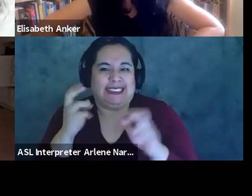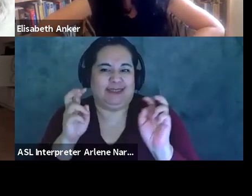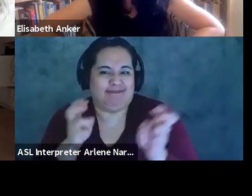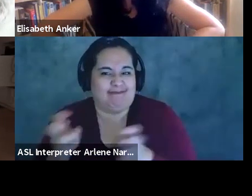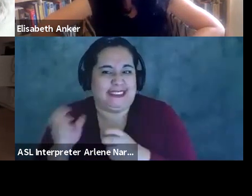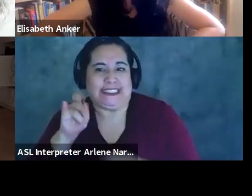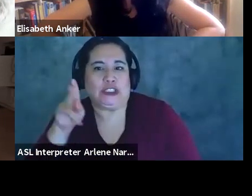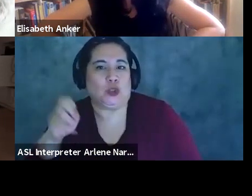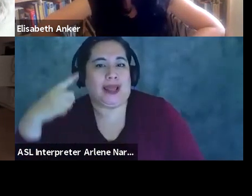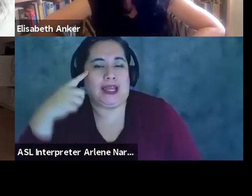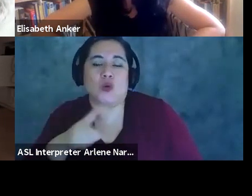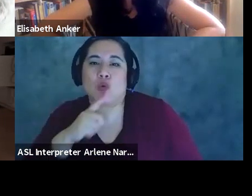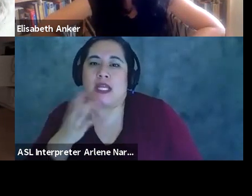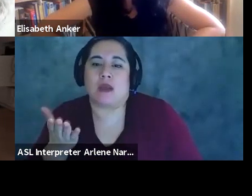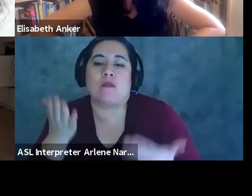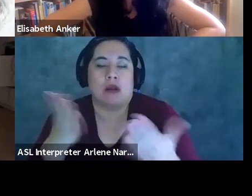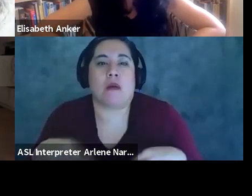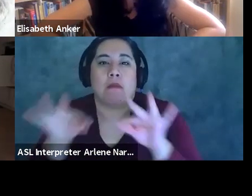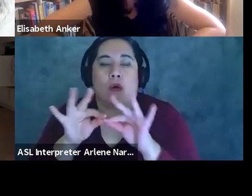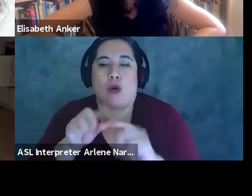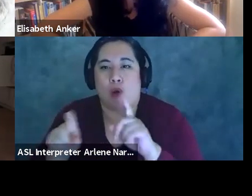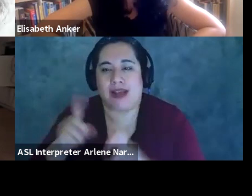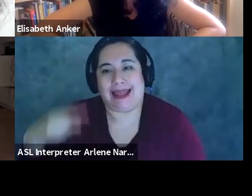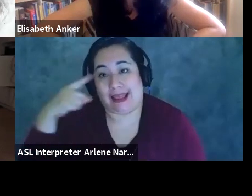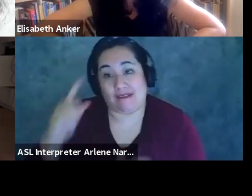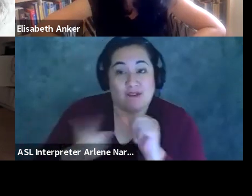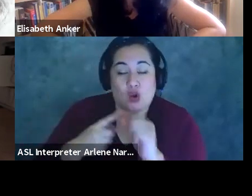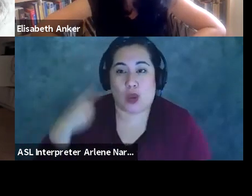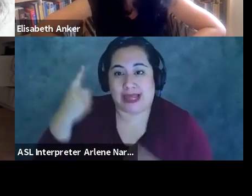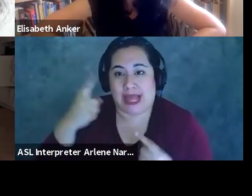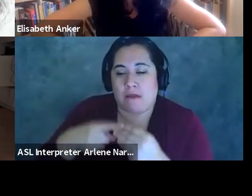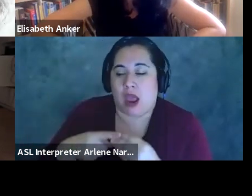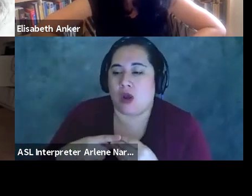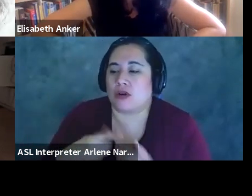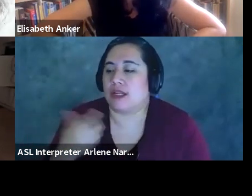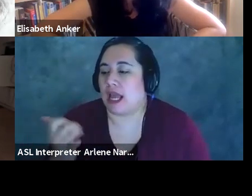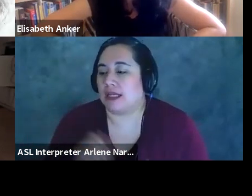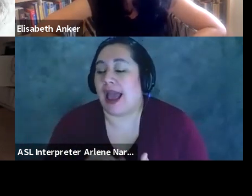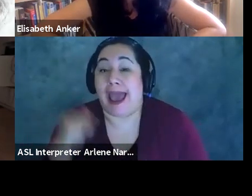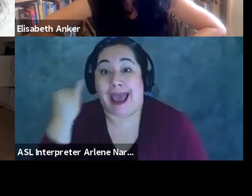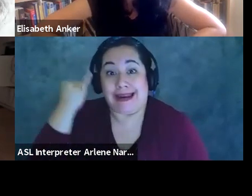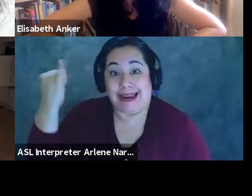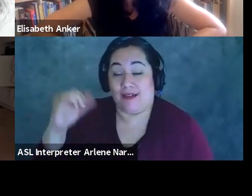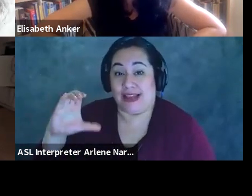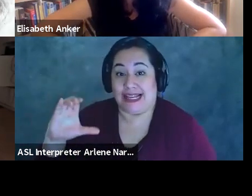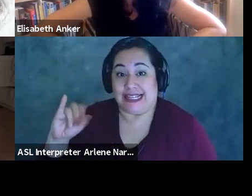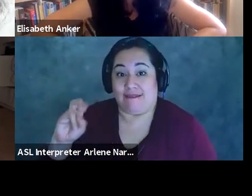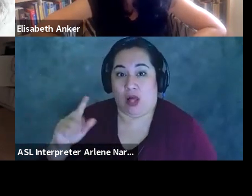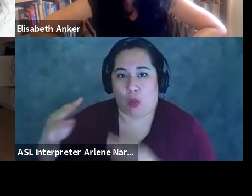really raise some important questions for me. I think, first of all, when we're thinking about the idea of civil